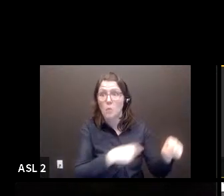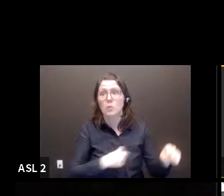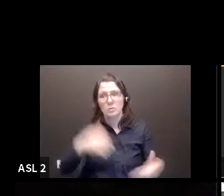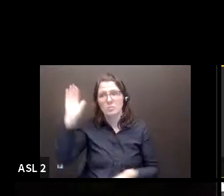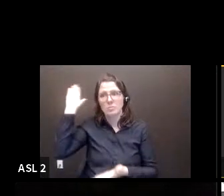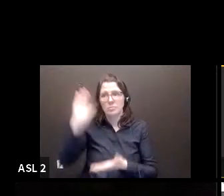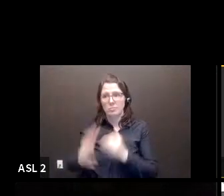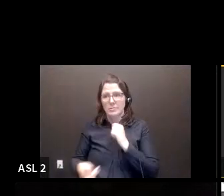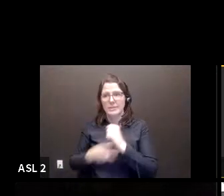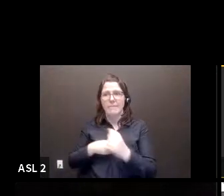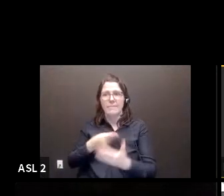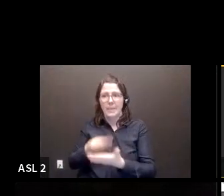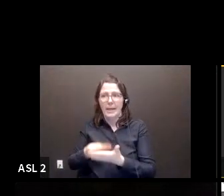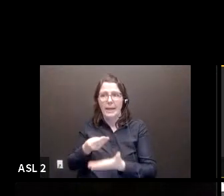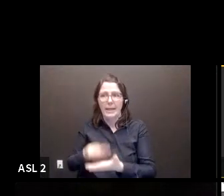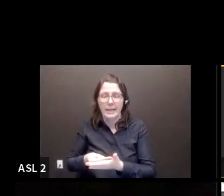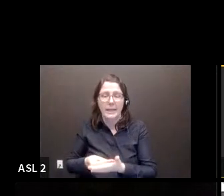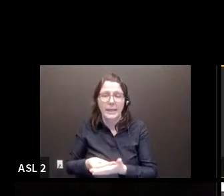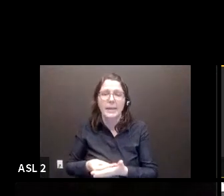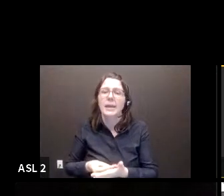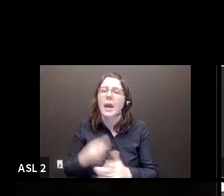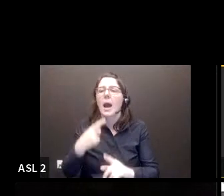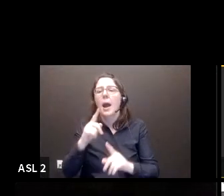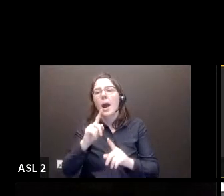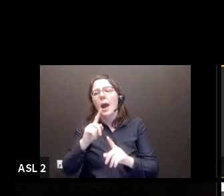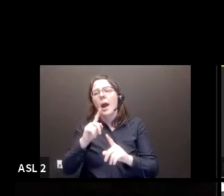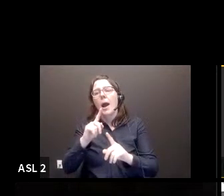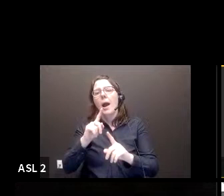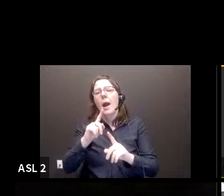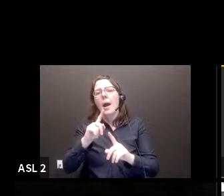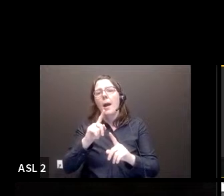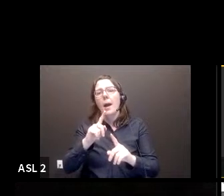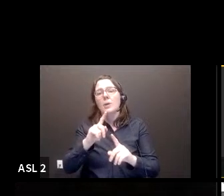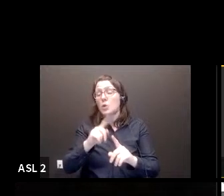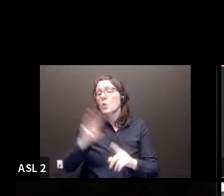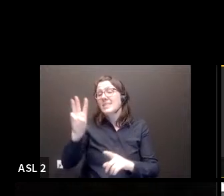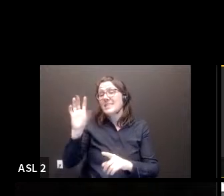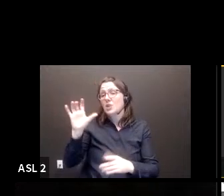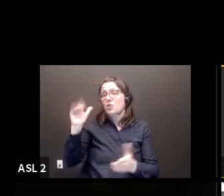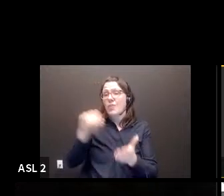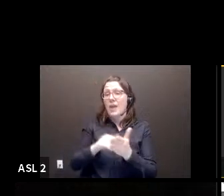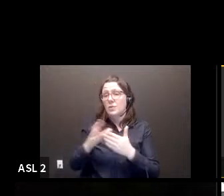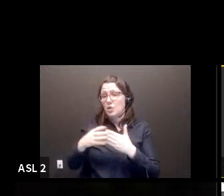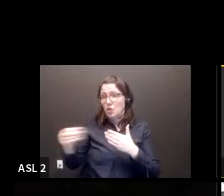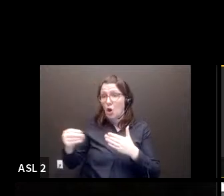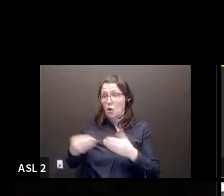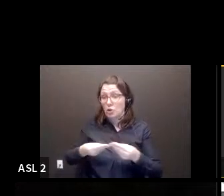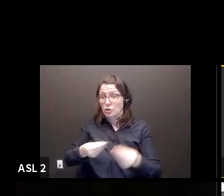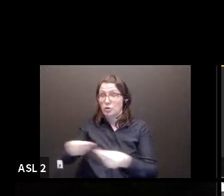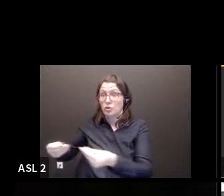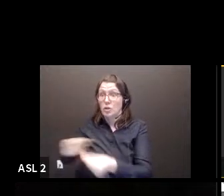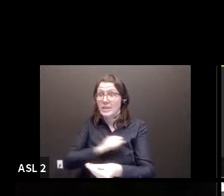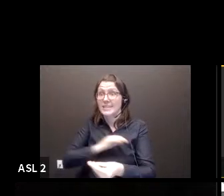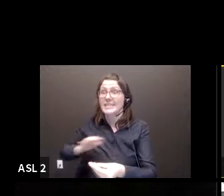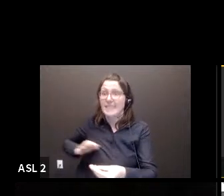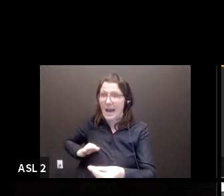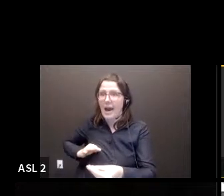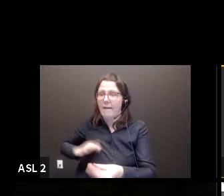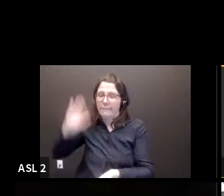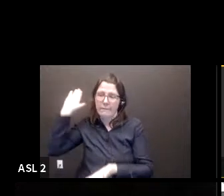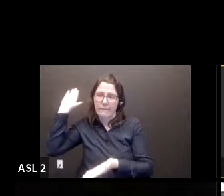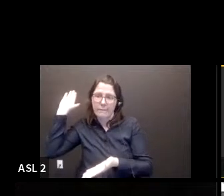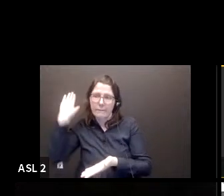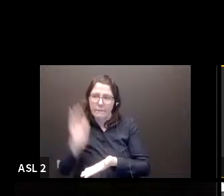to asl but it would relieve us of about six hundred thousand dollars in staffing pressure and allow for the reallocation of some